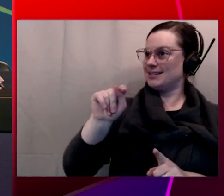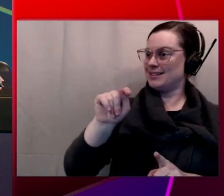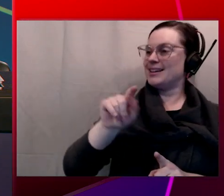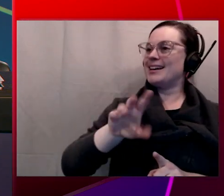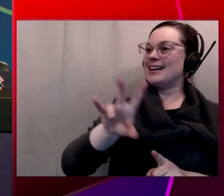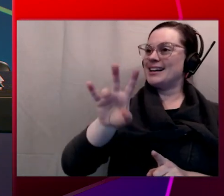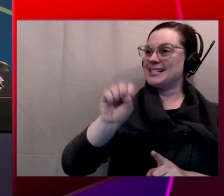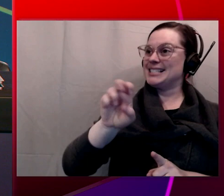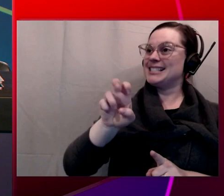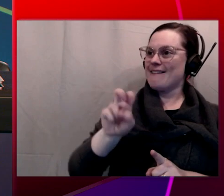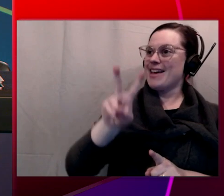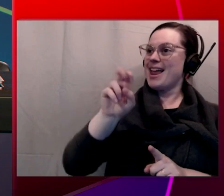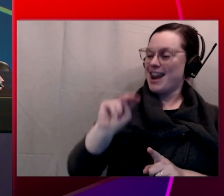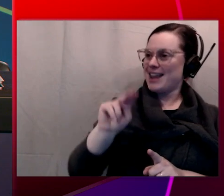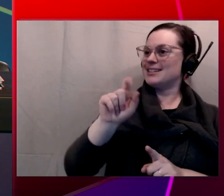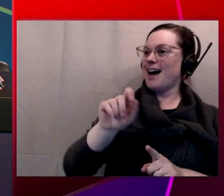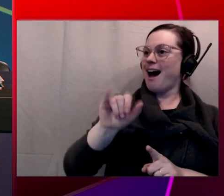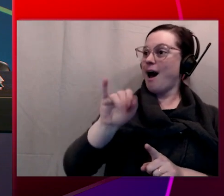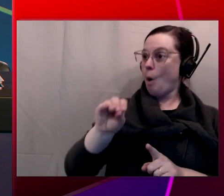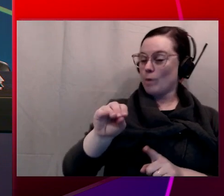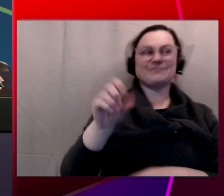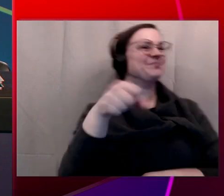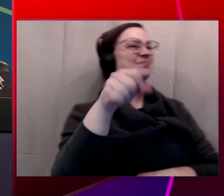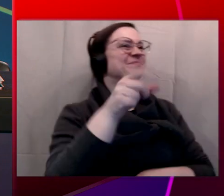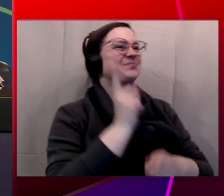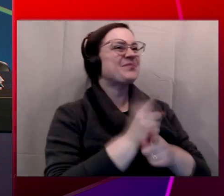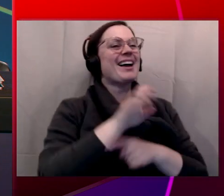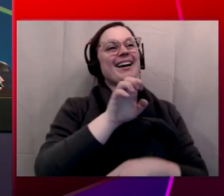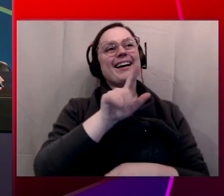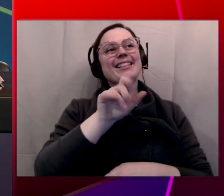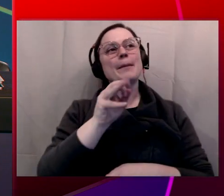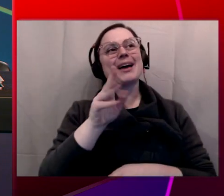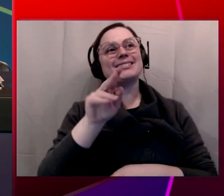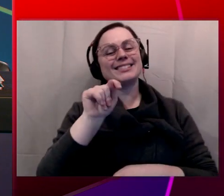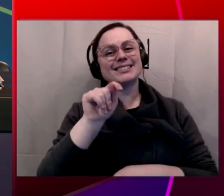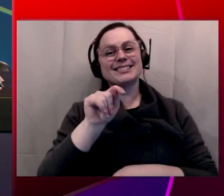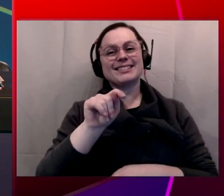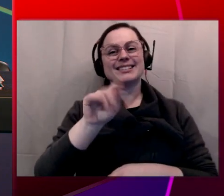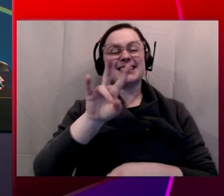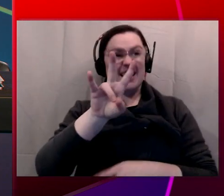Element7.io. Yeah, Element7. That's your blog, okay. Element7 is the basic